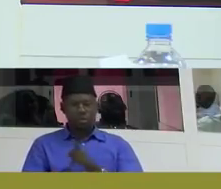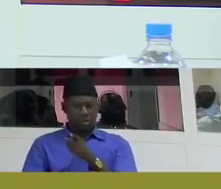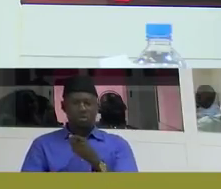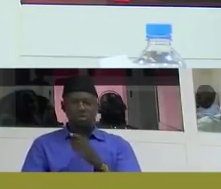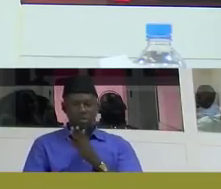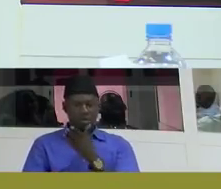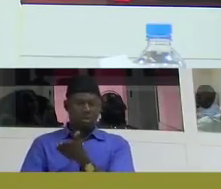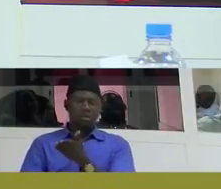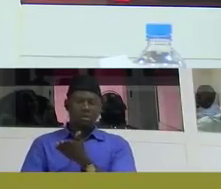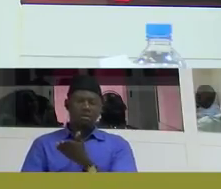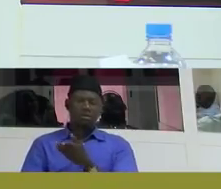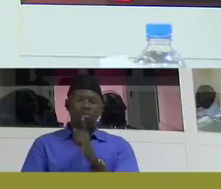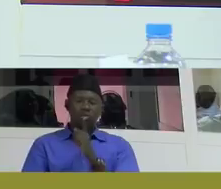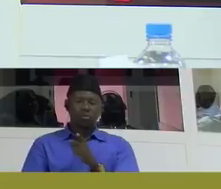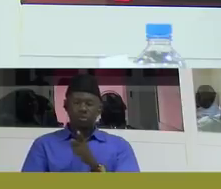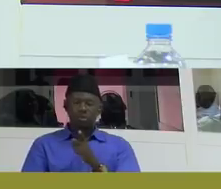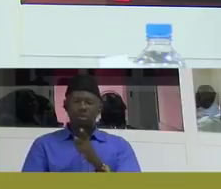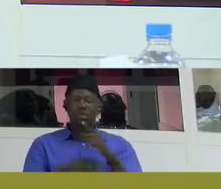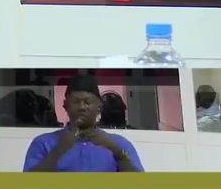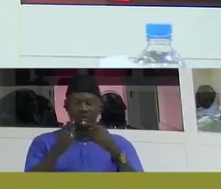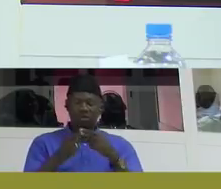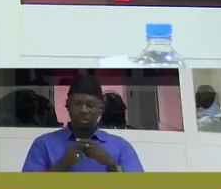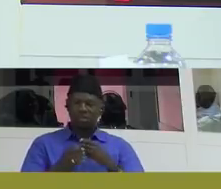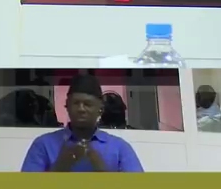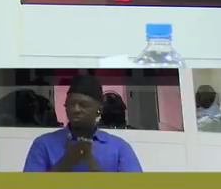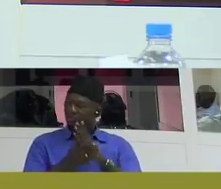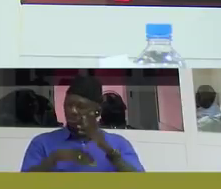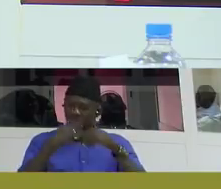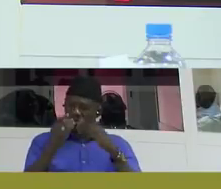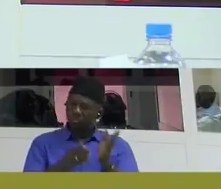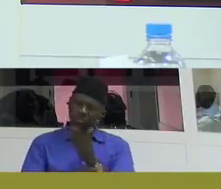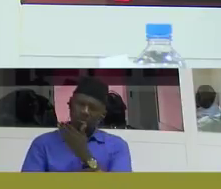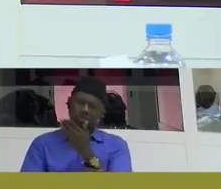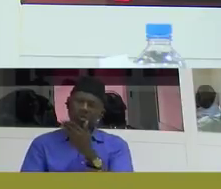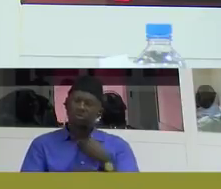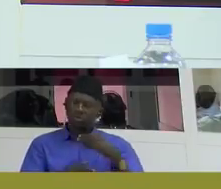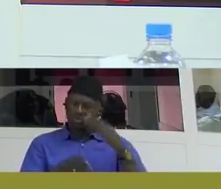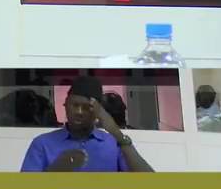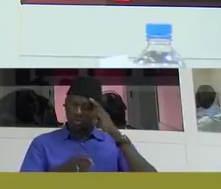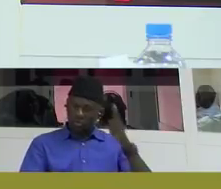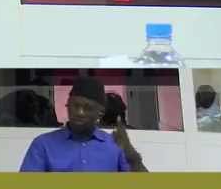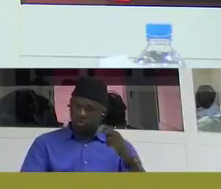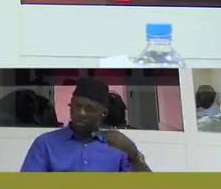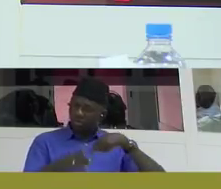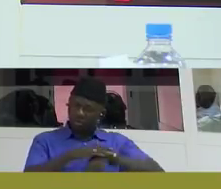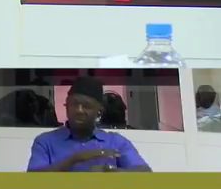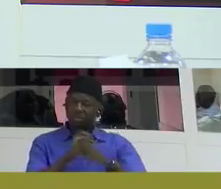continued going into homes inside the community.